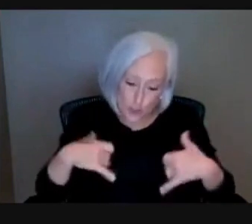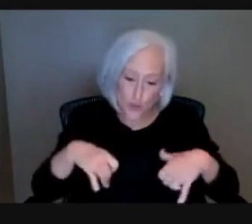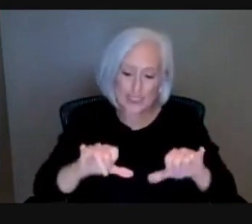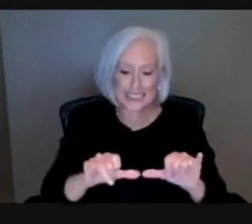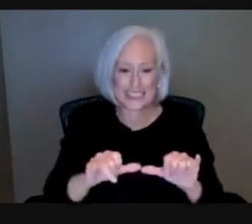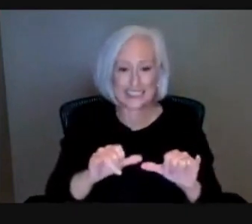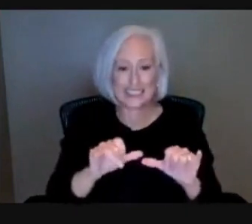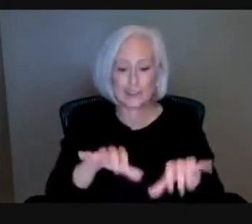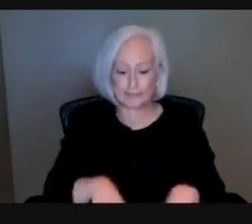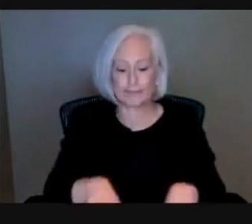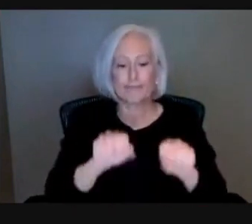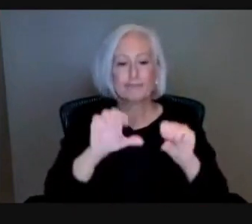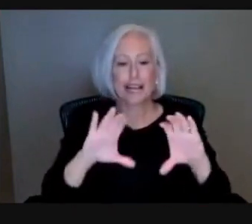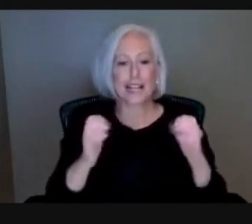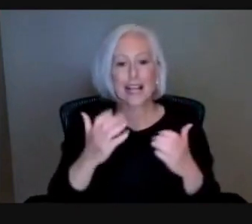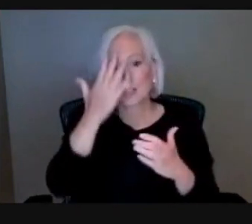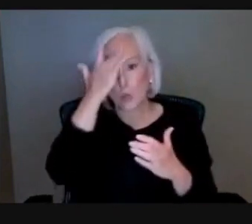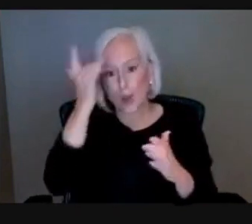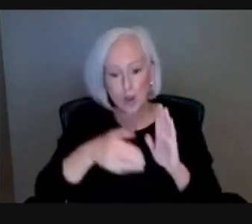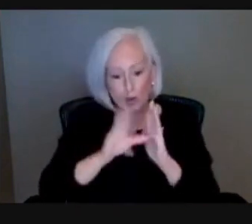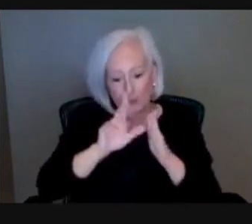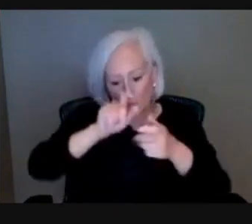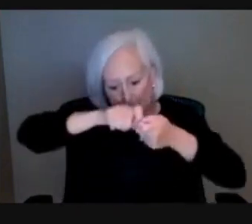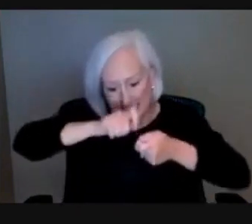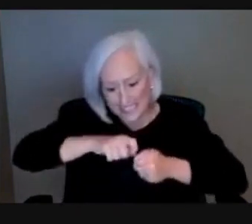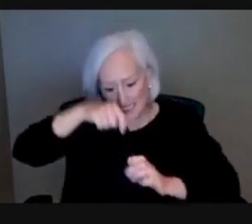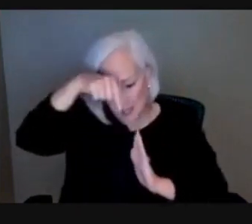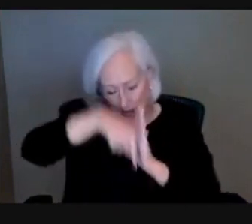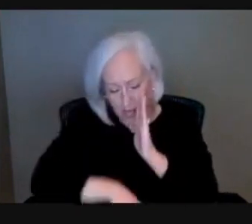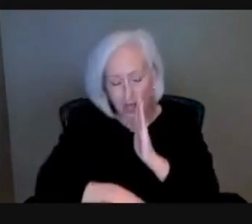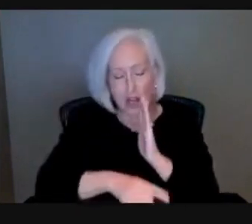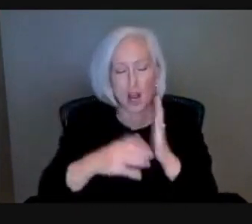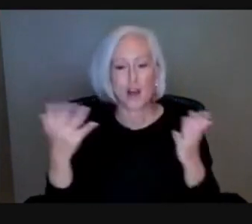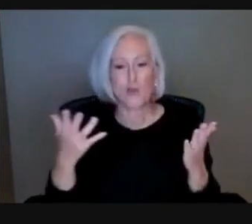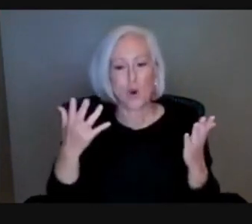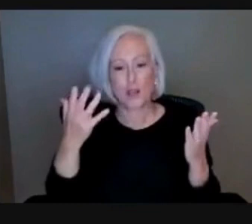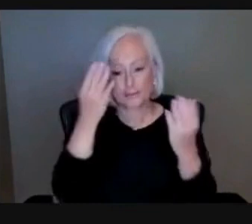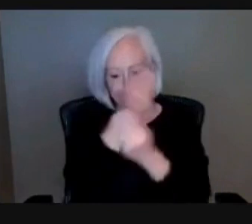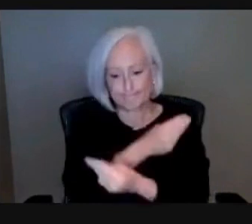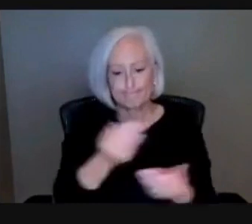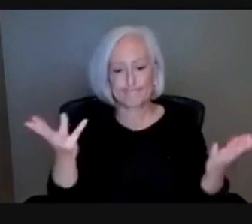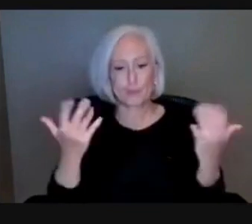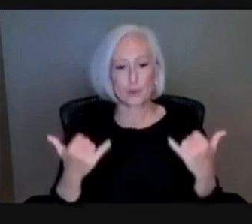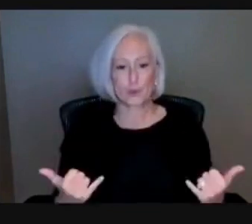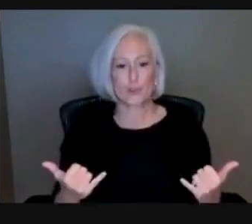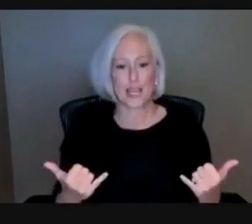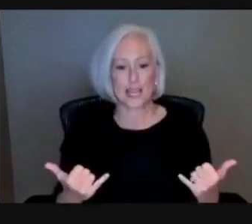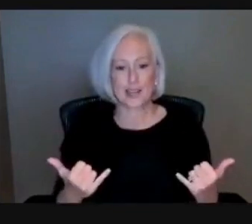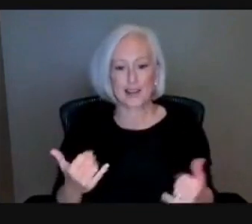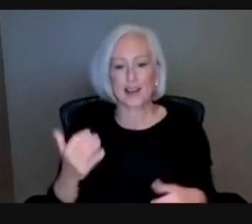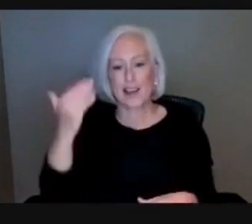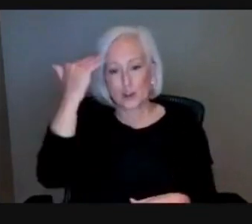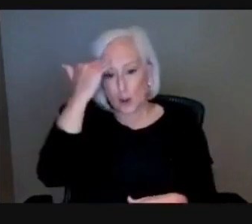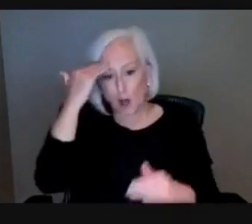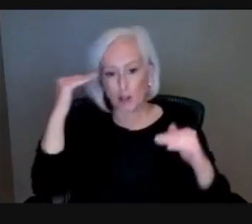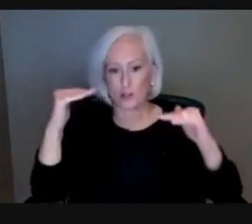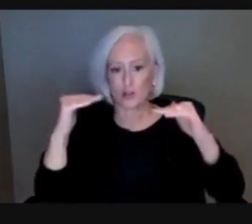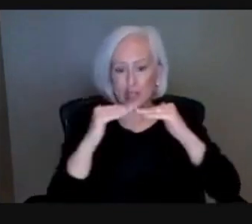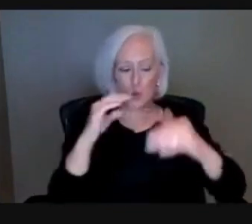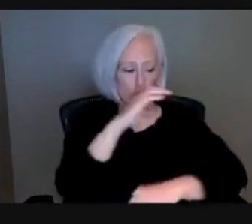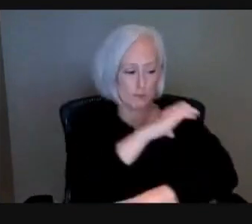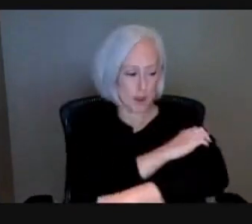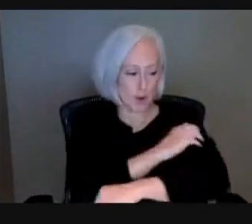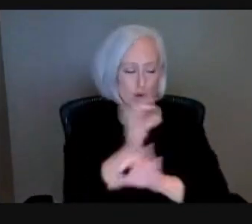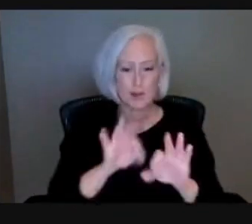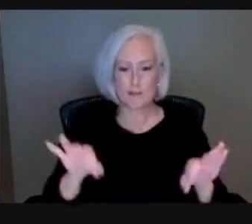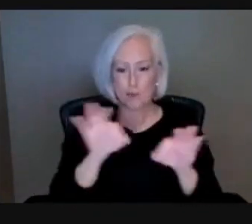in detail a lot of what we're going over today, and knowledge is power. So important that you educate yourself as much as you can.